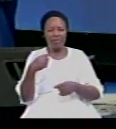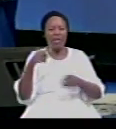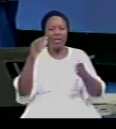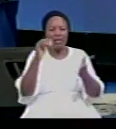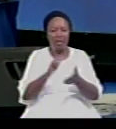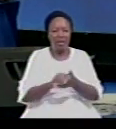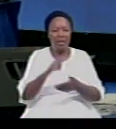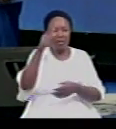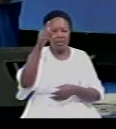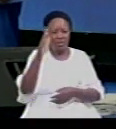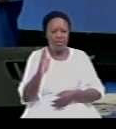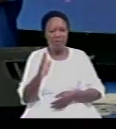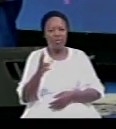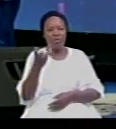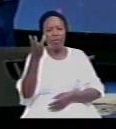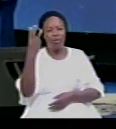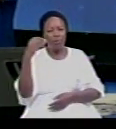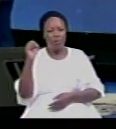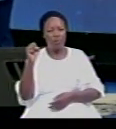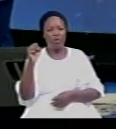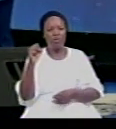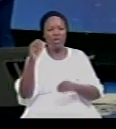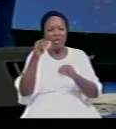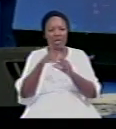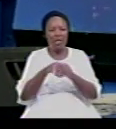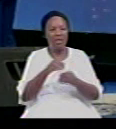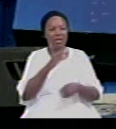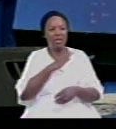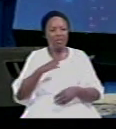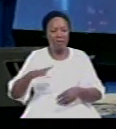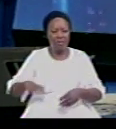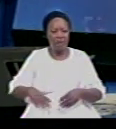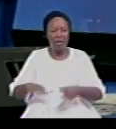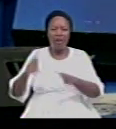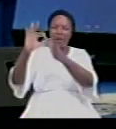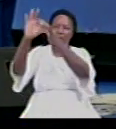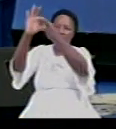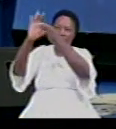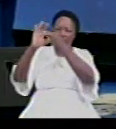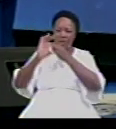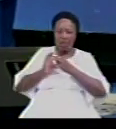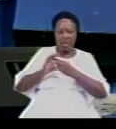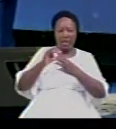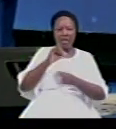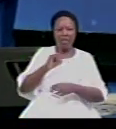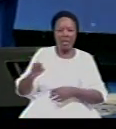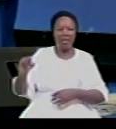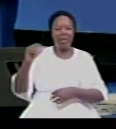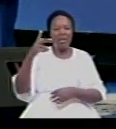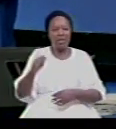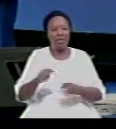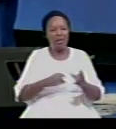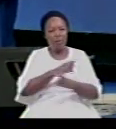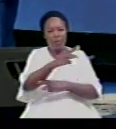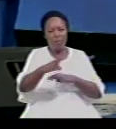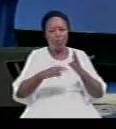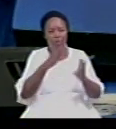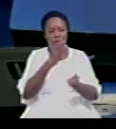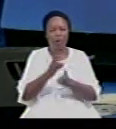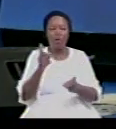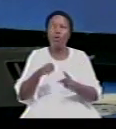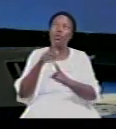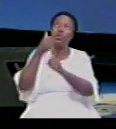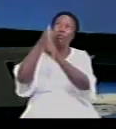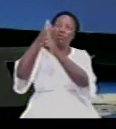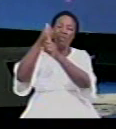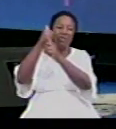God was in Christ reconciling the world unto himself,